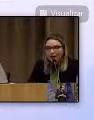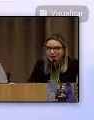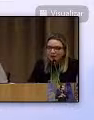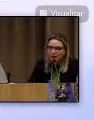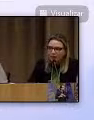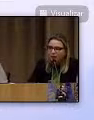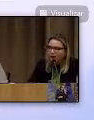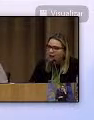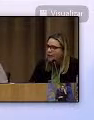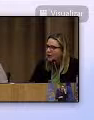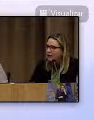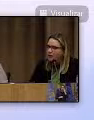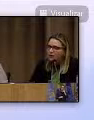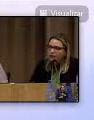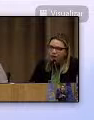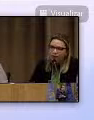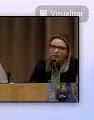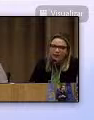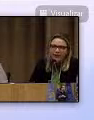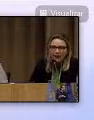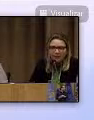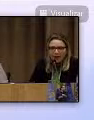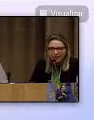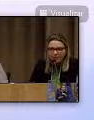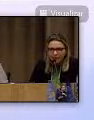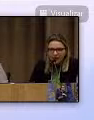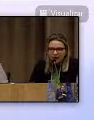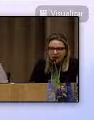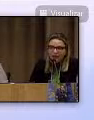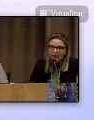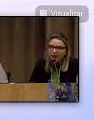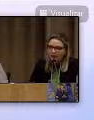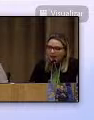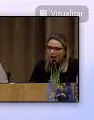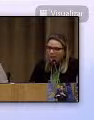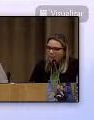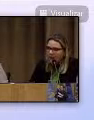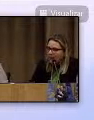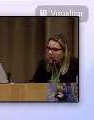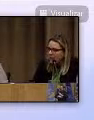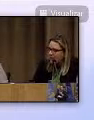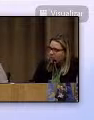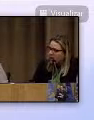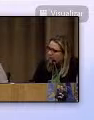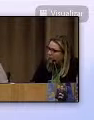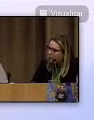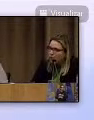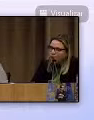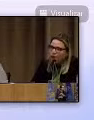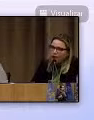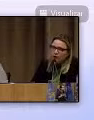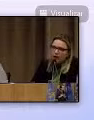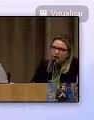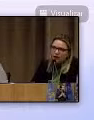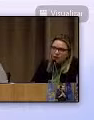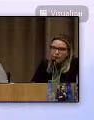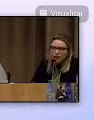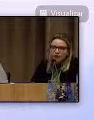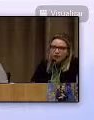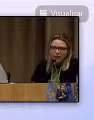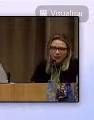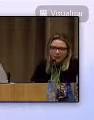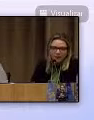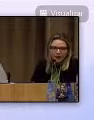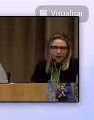time, employees who had no experience, so we had to